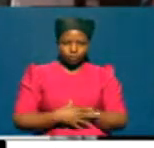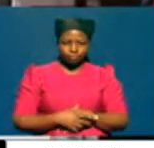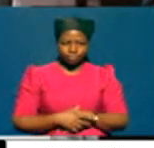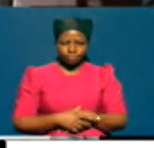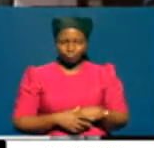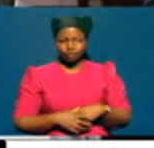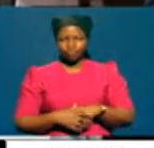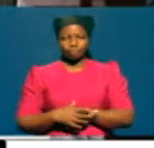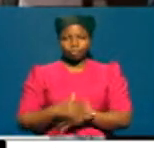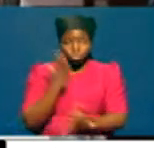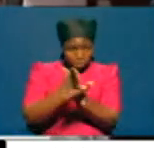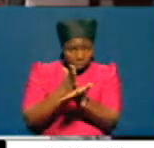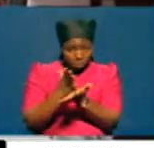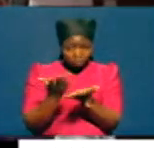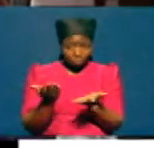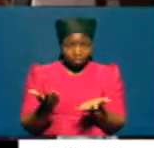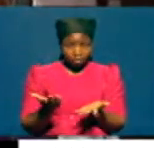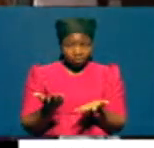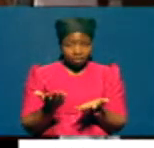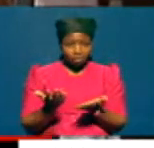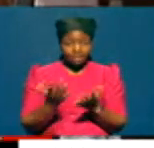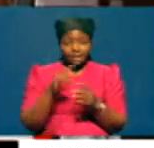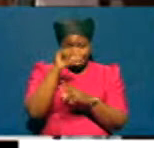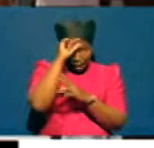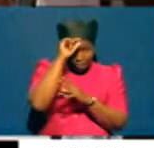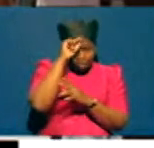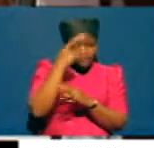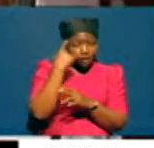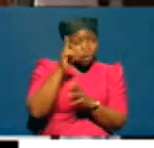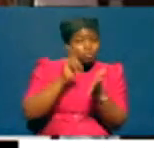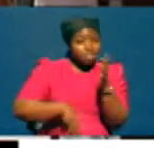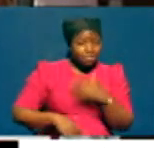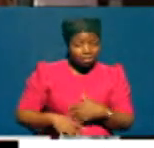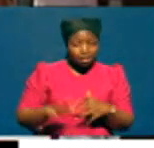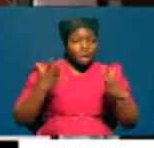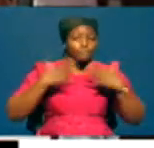people. Yetugo. At the Rikari Andwe, Yandu.